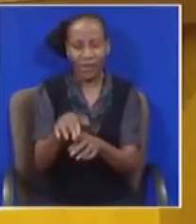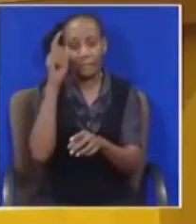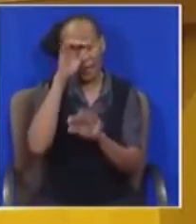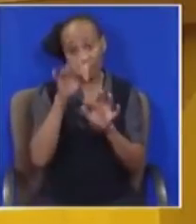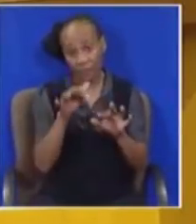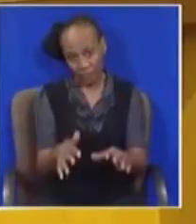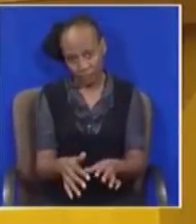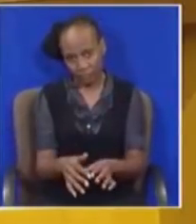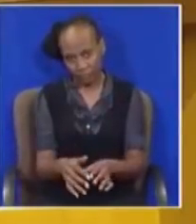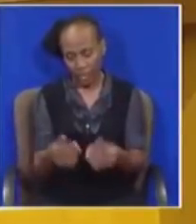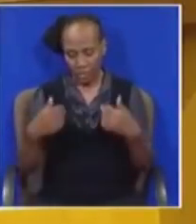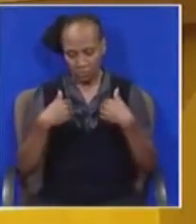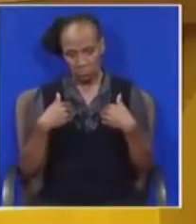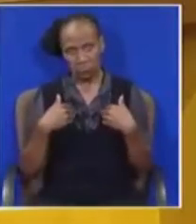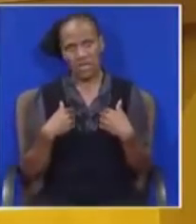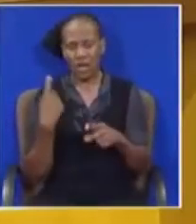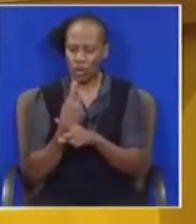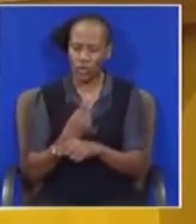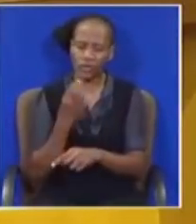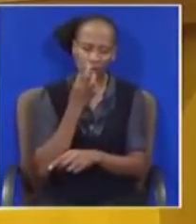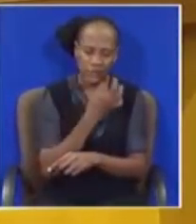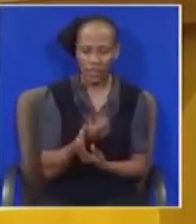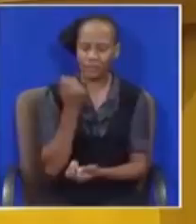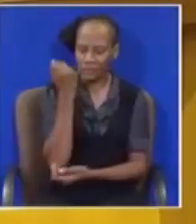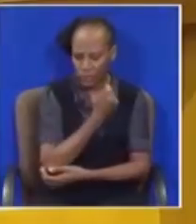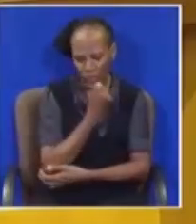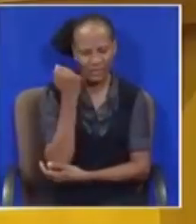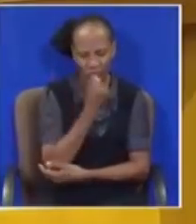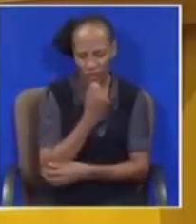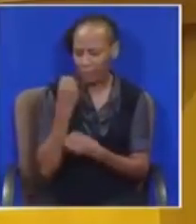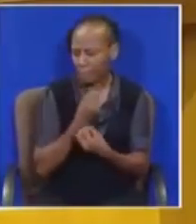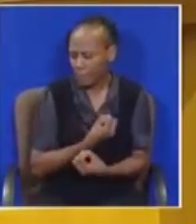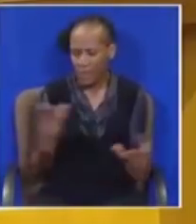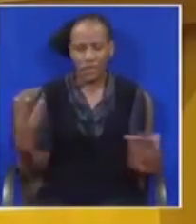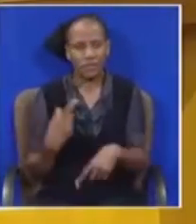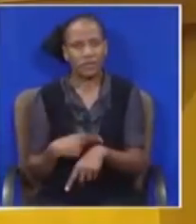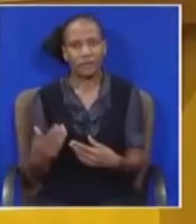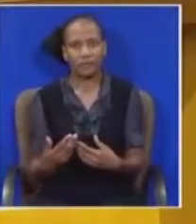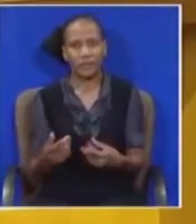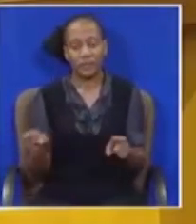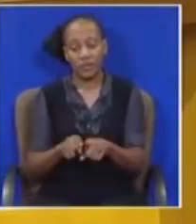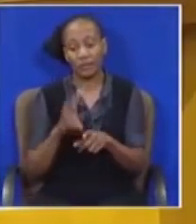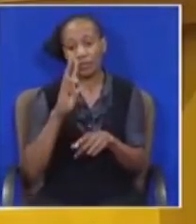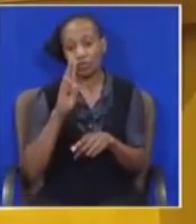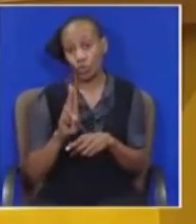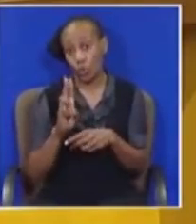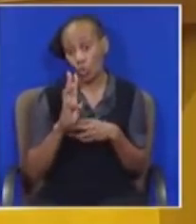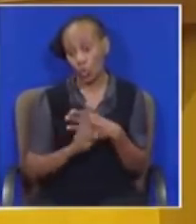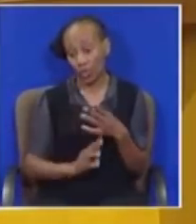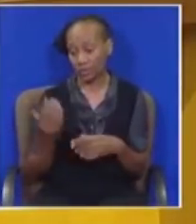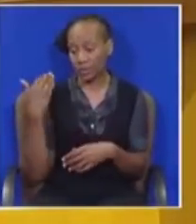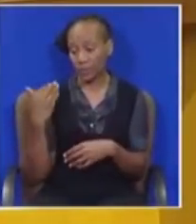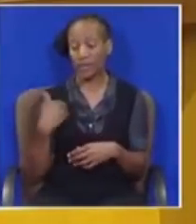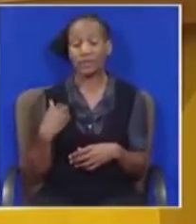I have reiterated this apology on several occasions, including 2 weeks ago when I received the